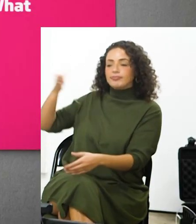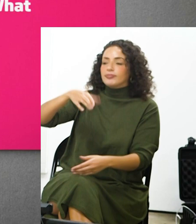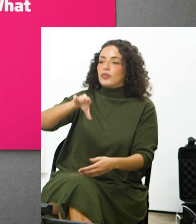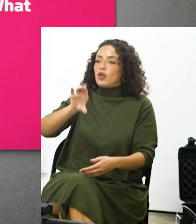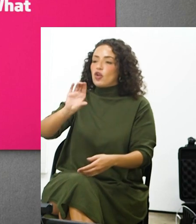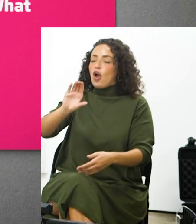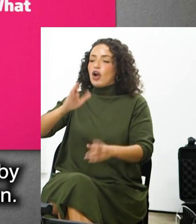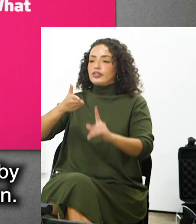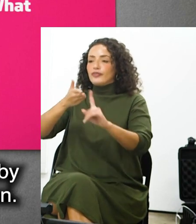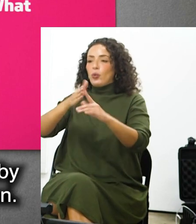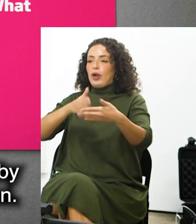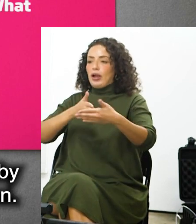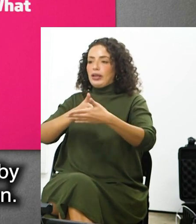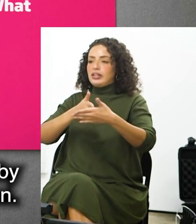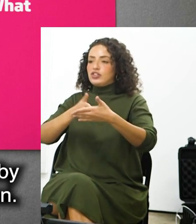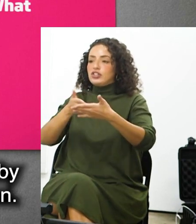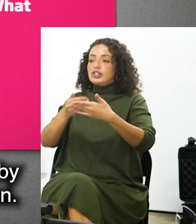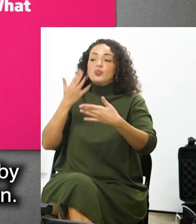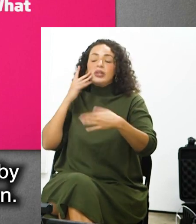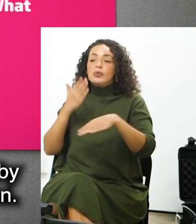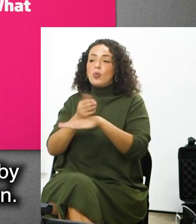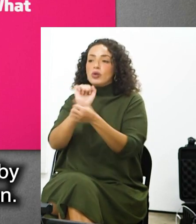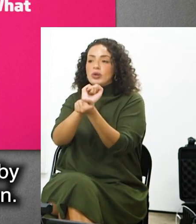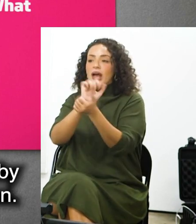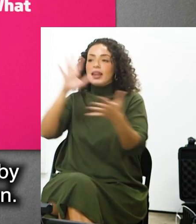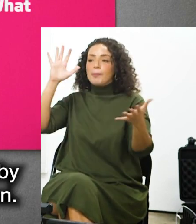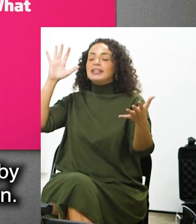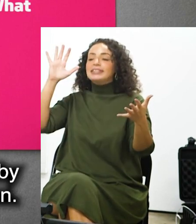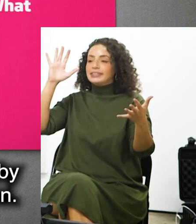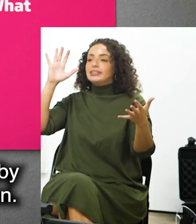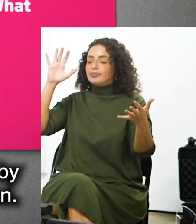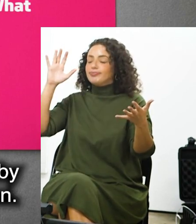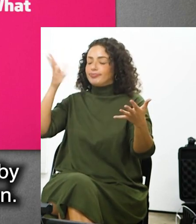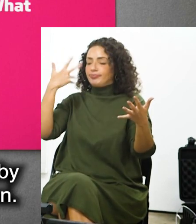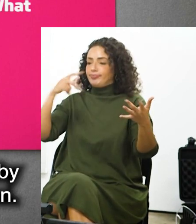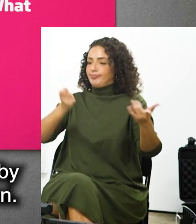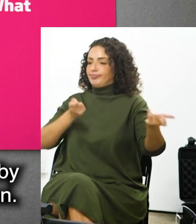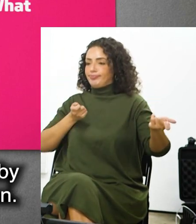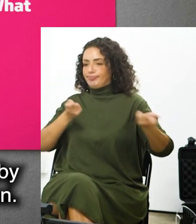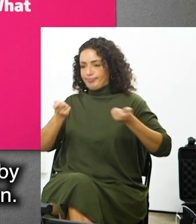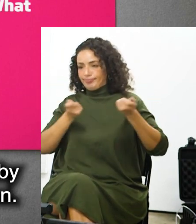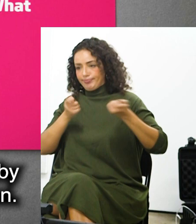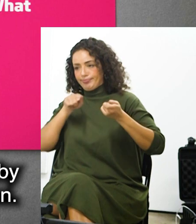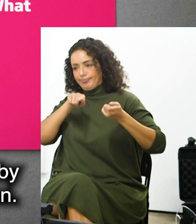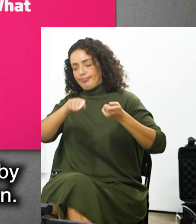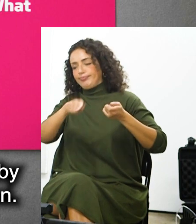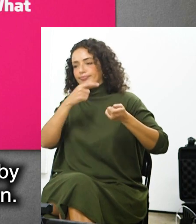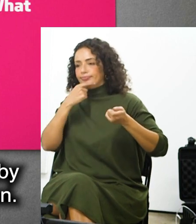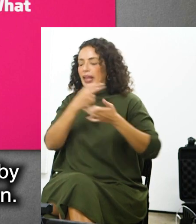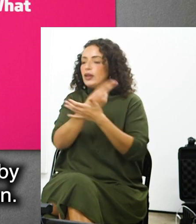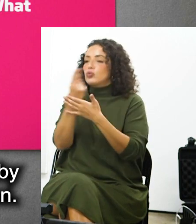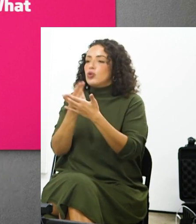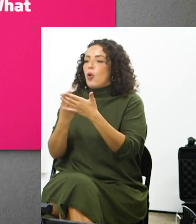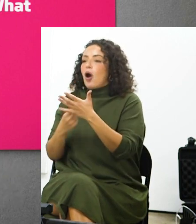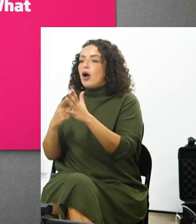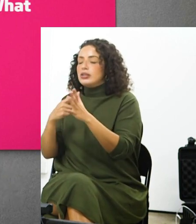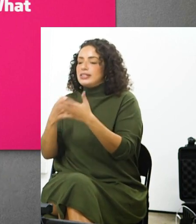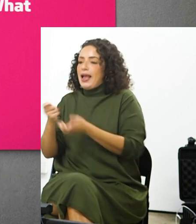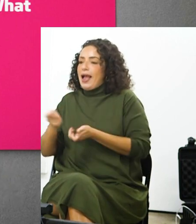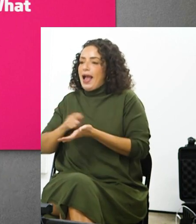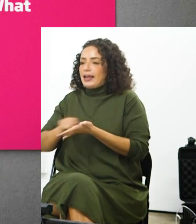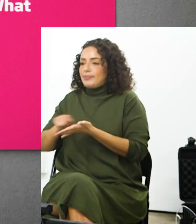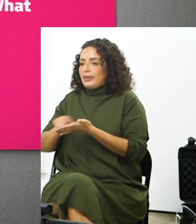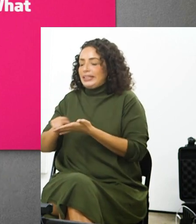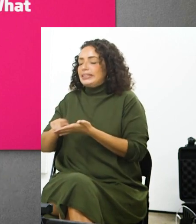usually work with the Unlimited, which used to be run by Unlimited organization and Art Admin organization. Now it's